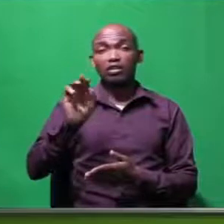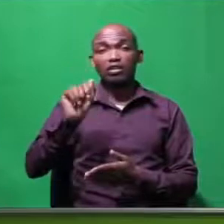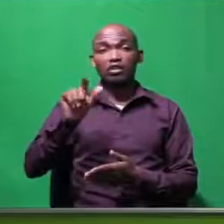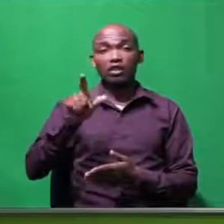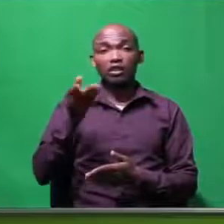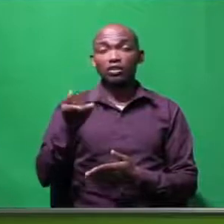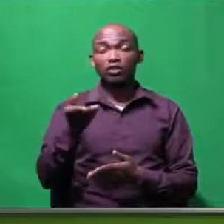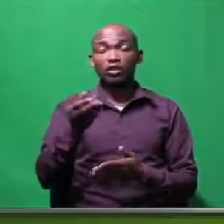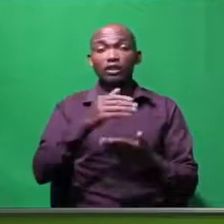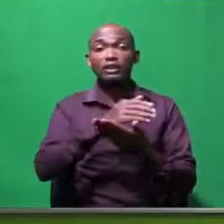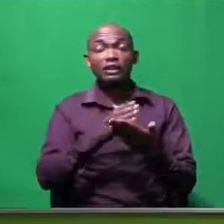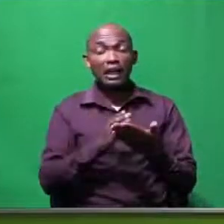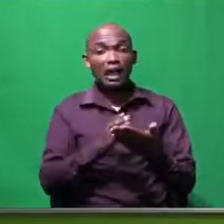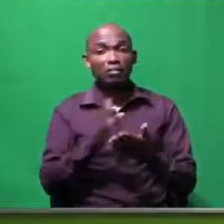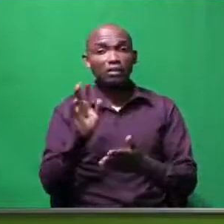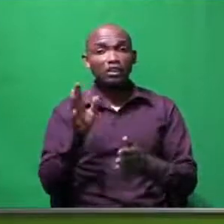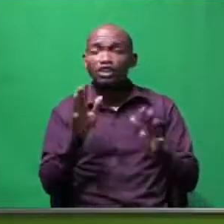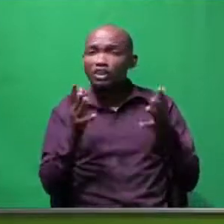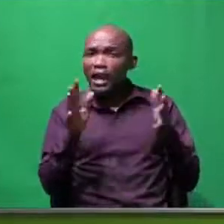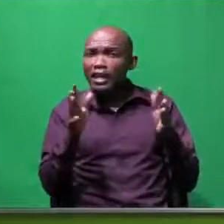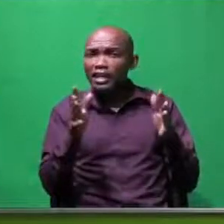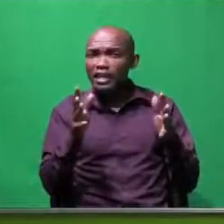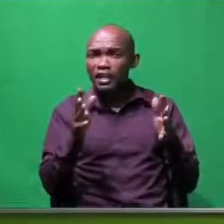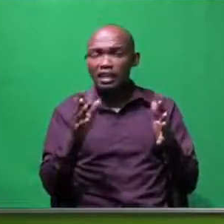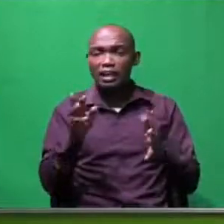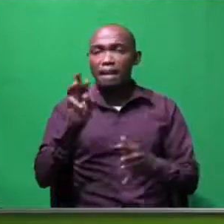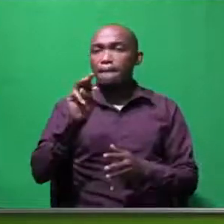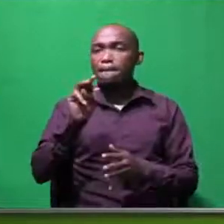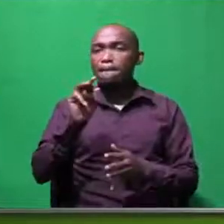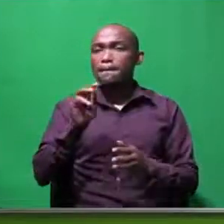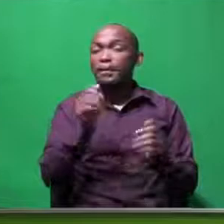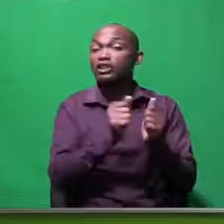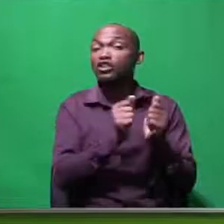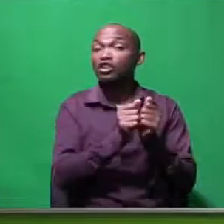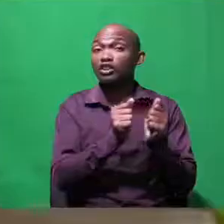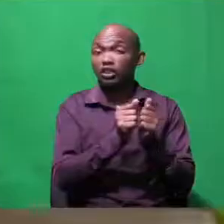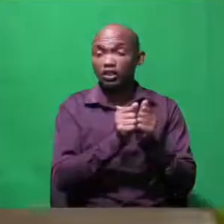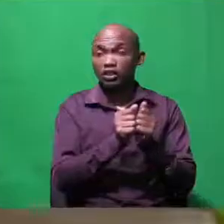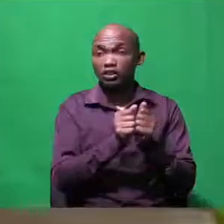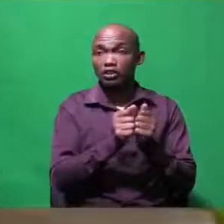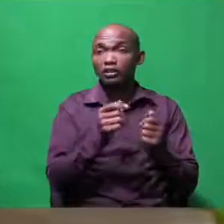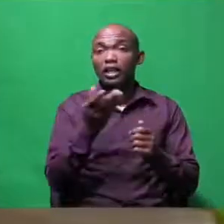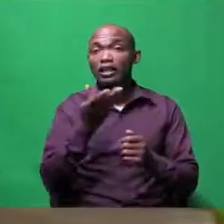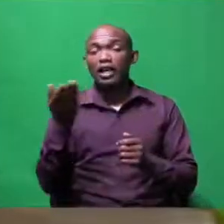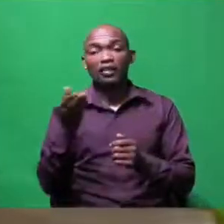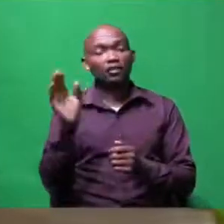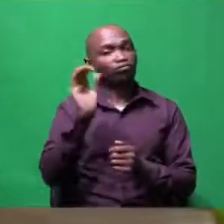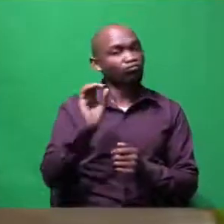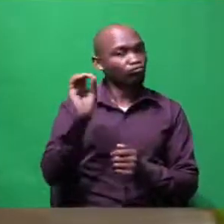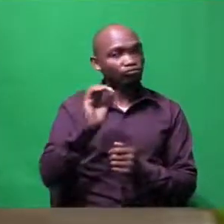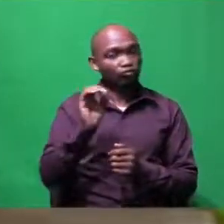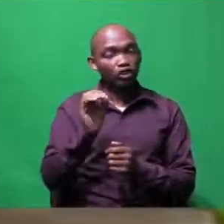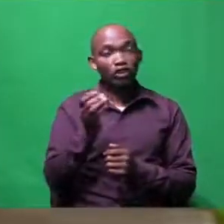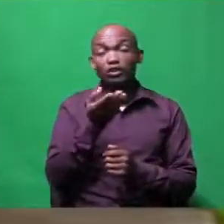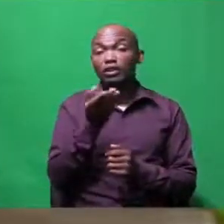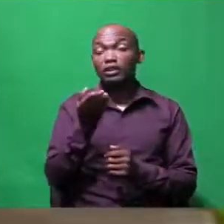it is some shining material in this. And if we look, this rock cannot have a shining material. So we can